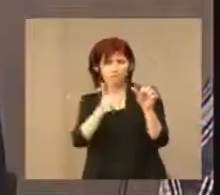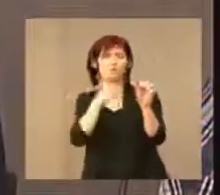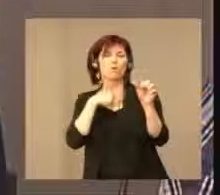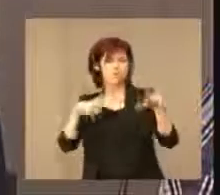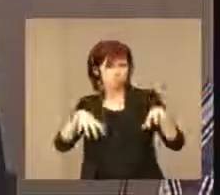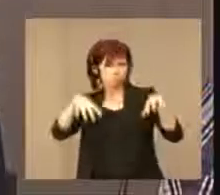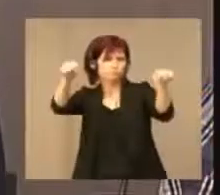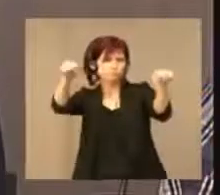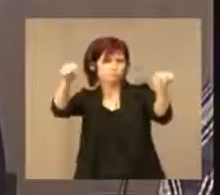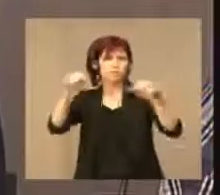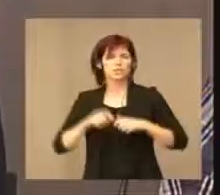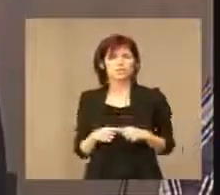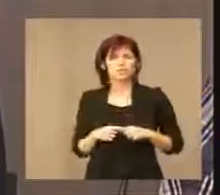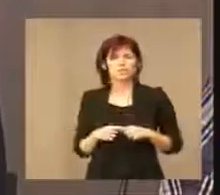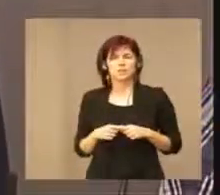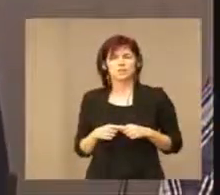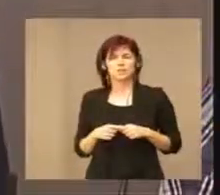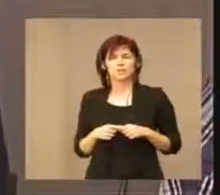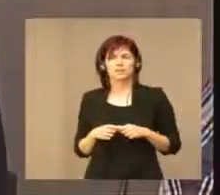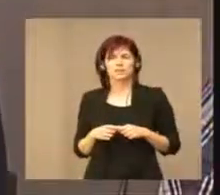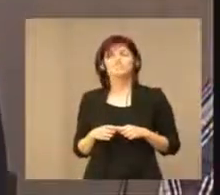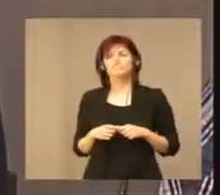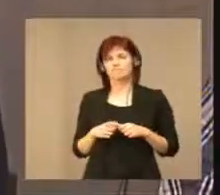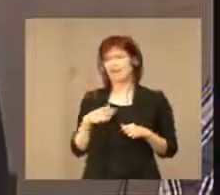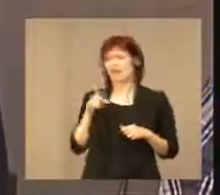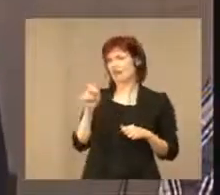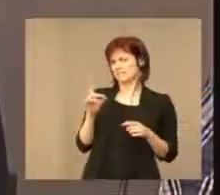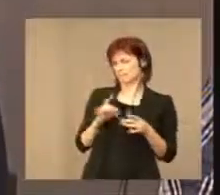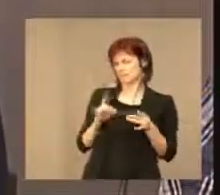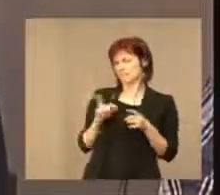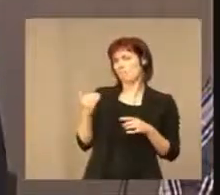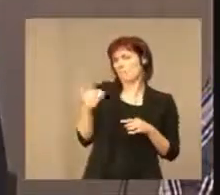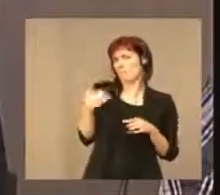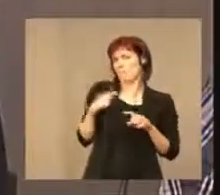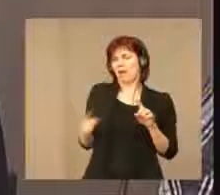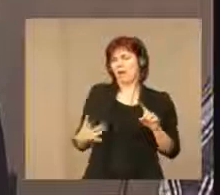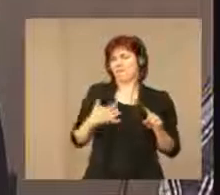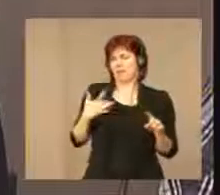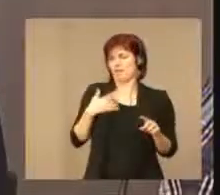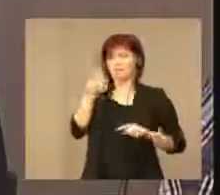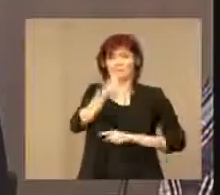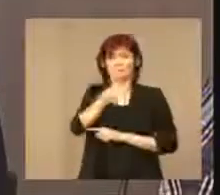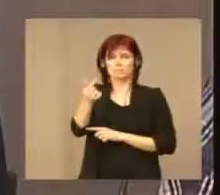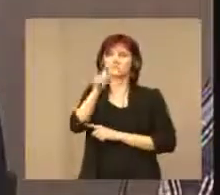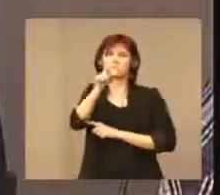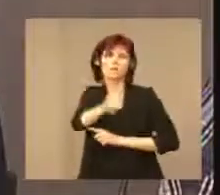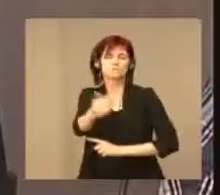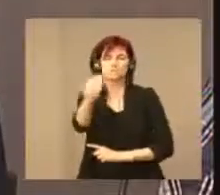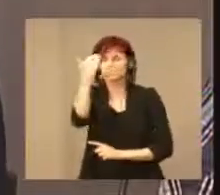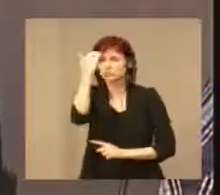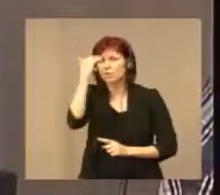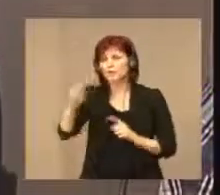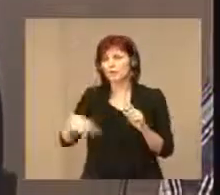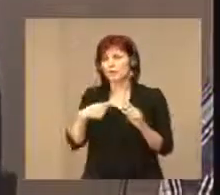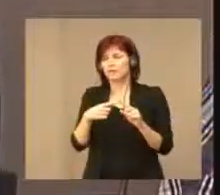accessibility game. But I spoke to this earlier. I think governments have to be very, very cognizant